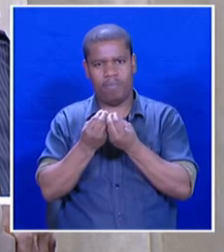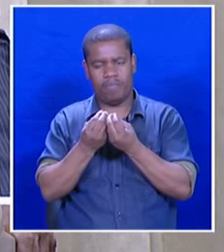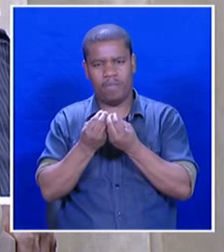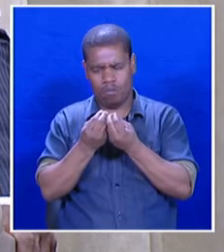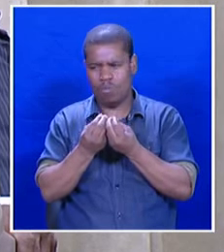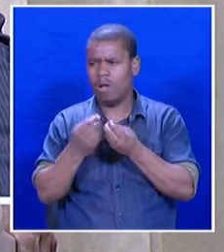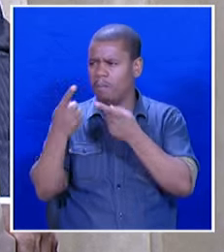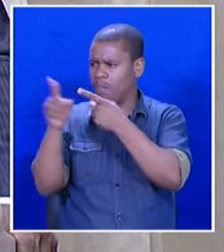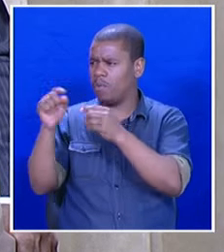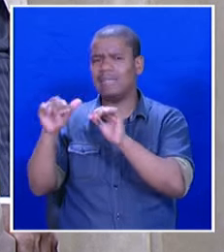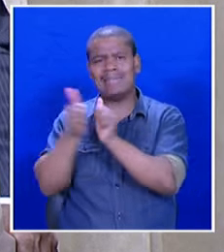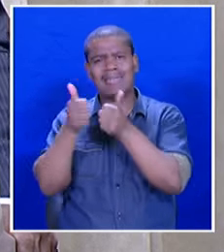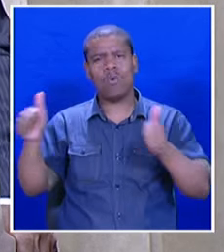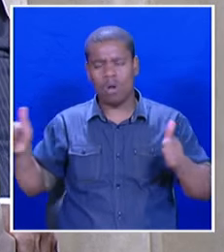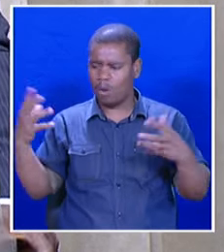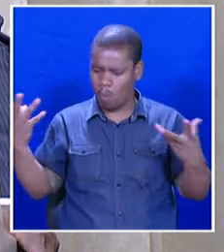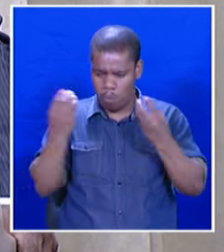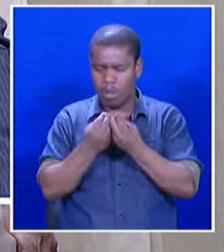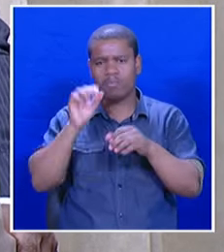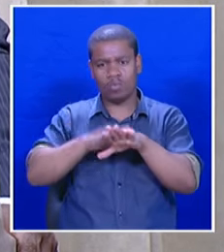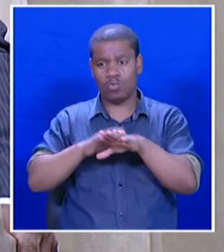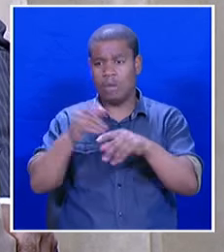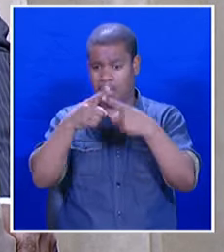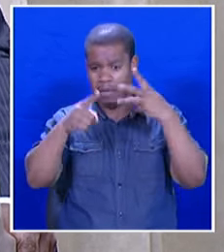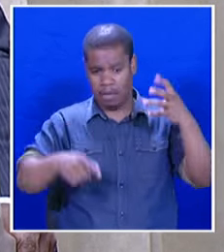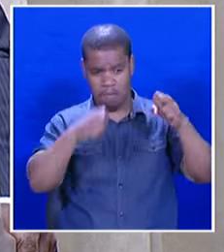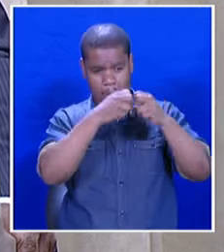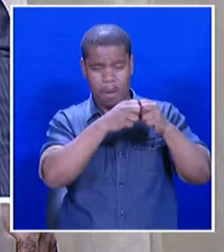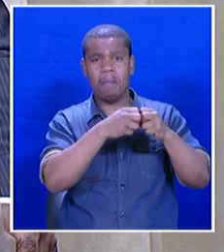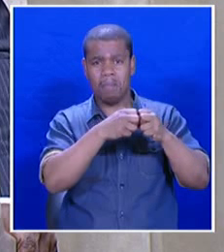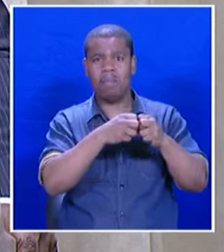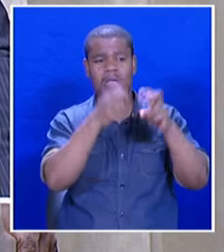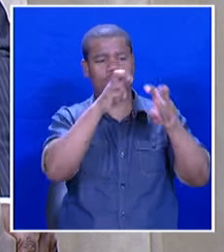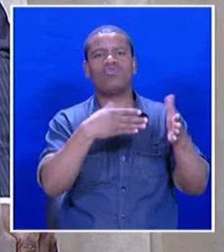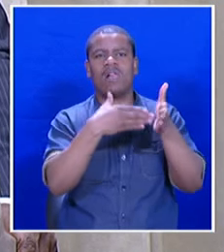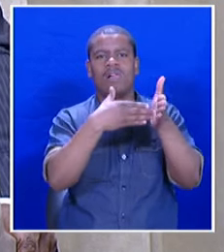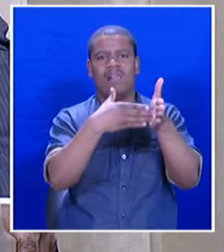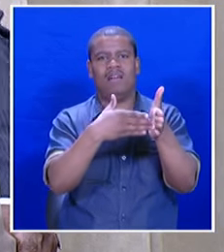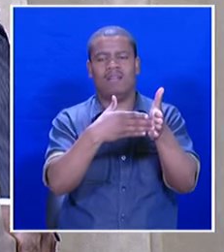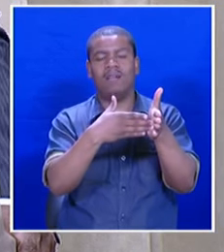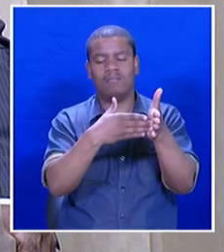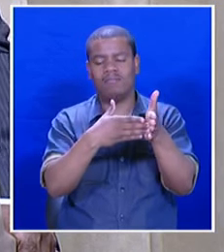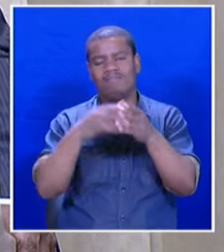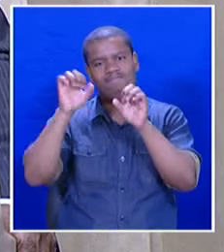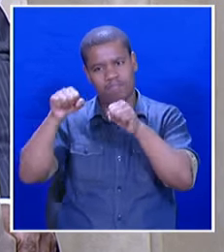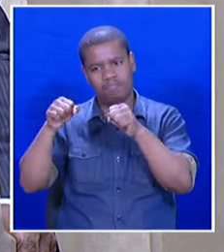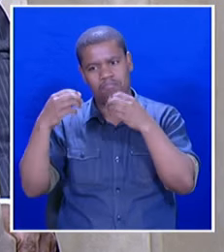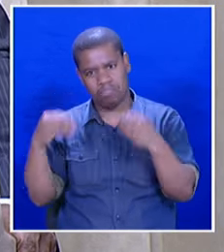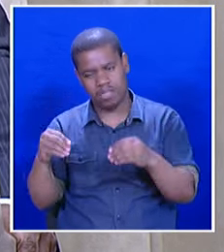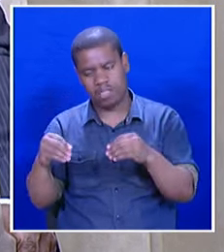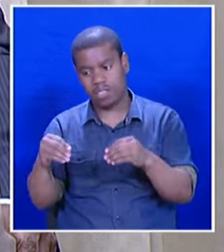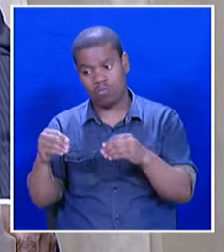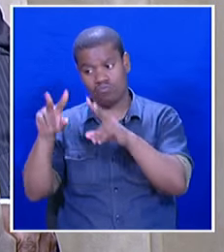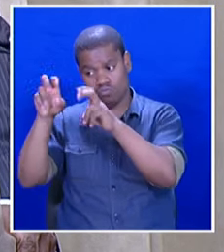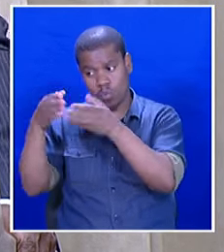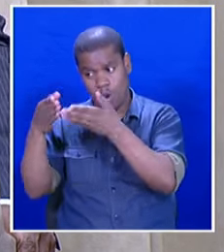to address the energy challenge that our country faces. The fact that the business community has come forward to say we would like